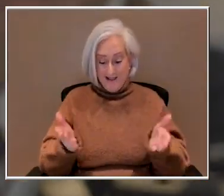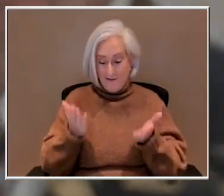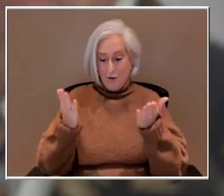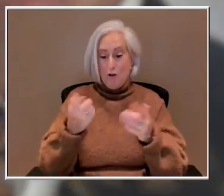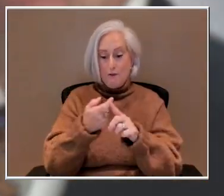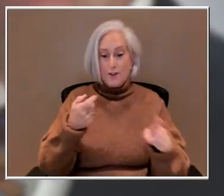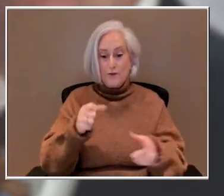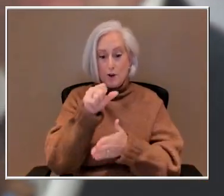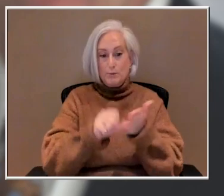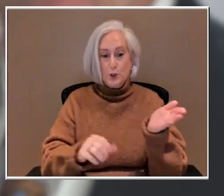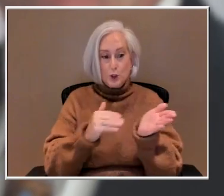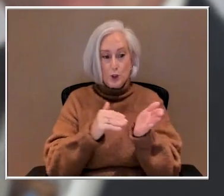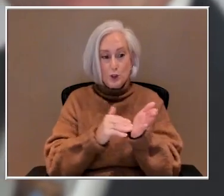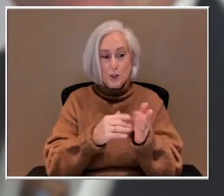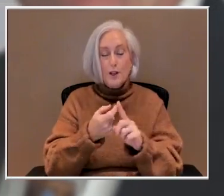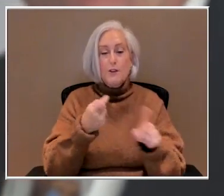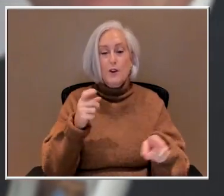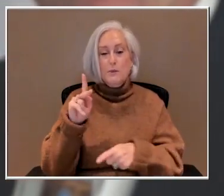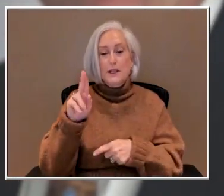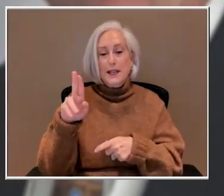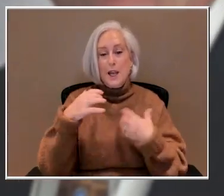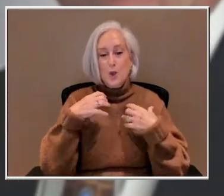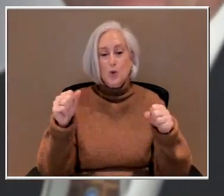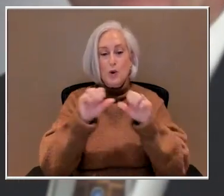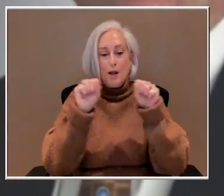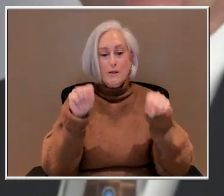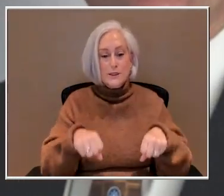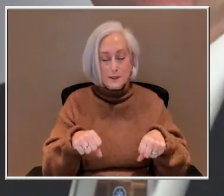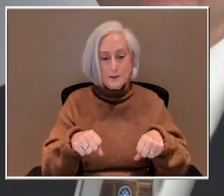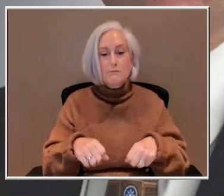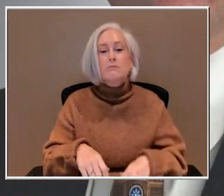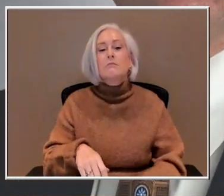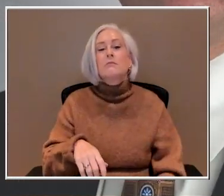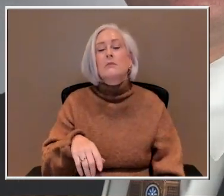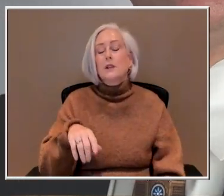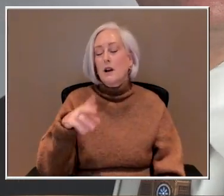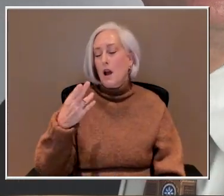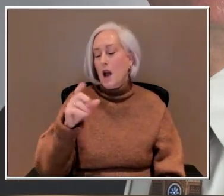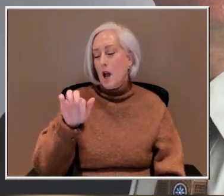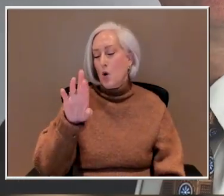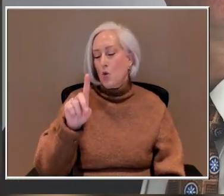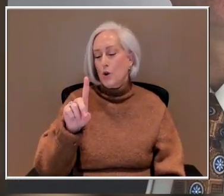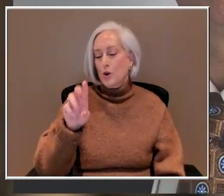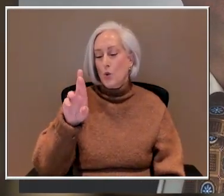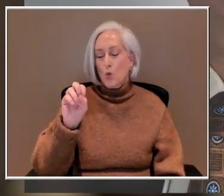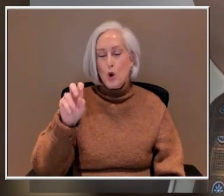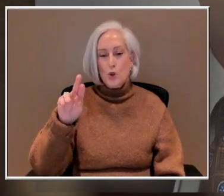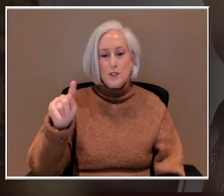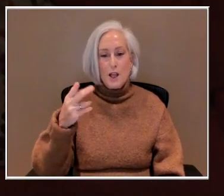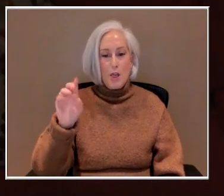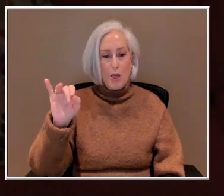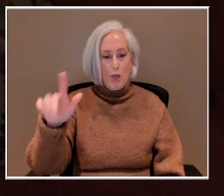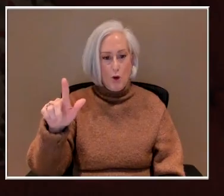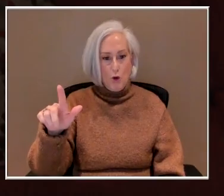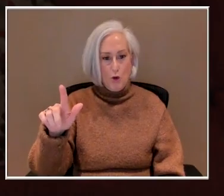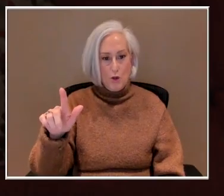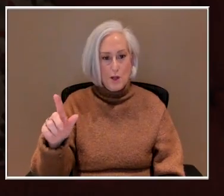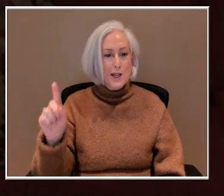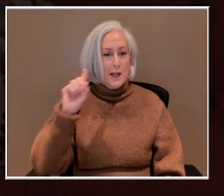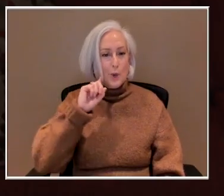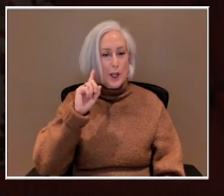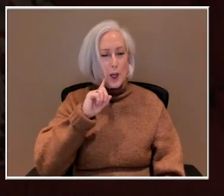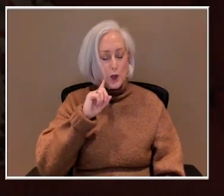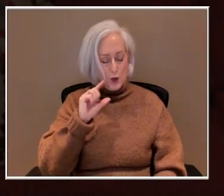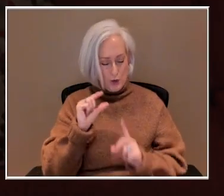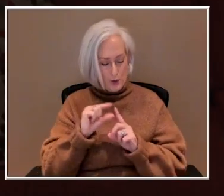with the University of Kansas Health System, Dr. Howard Rosenthal. When we first heard rotationplasty, we were kind of caught off guard. You want to